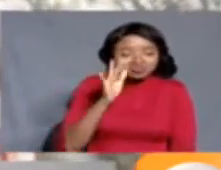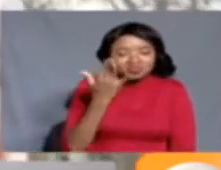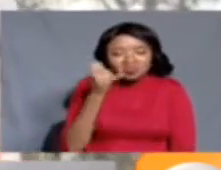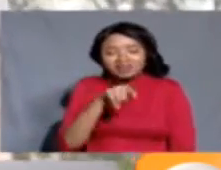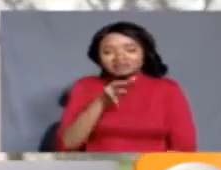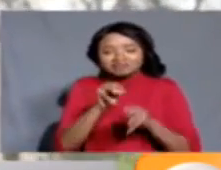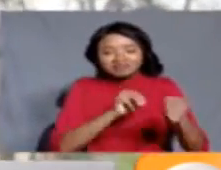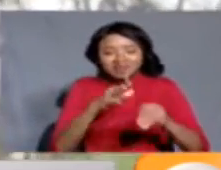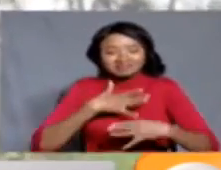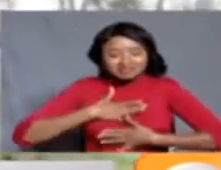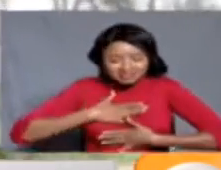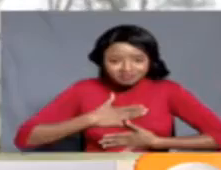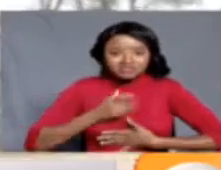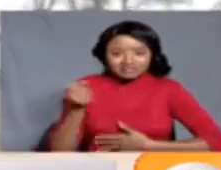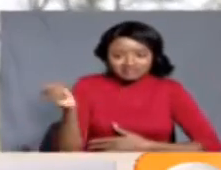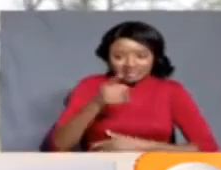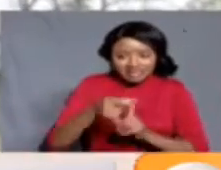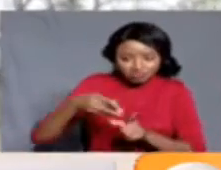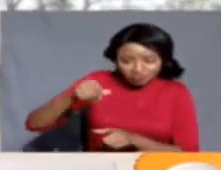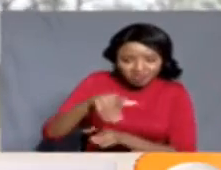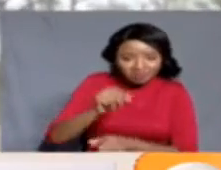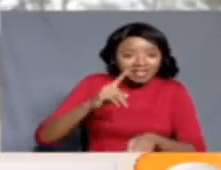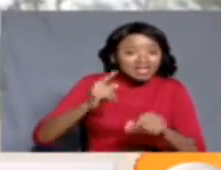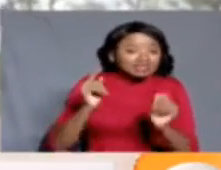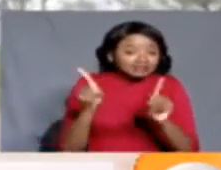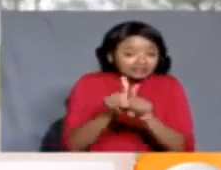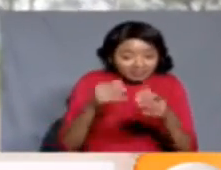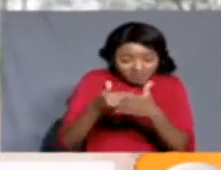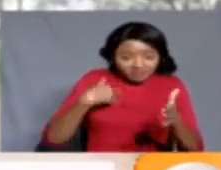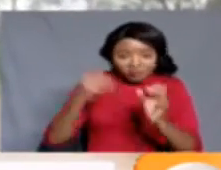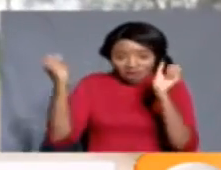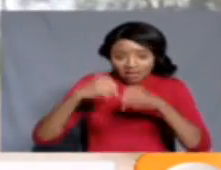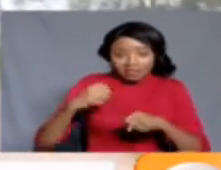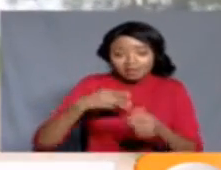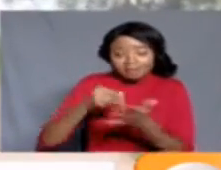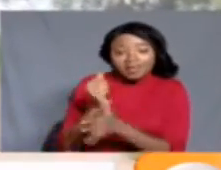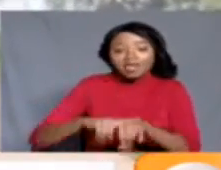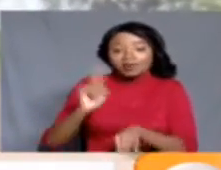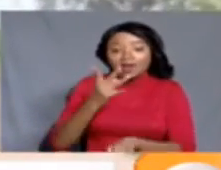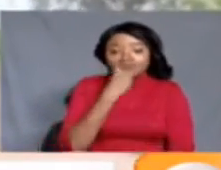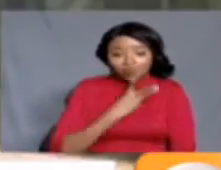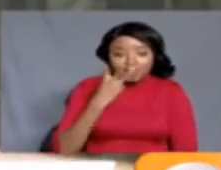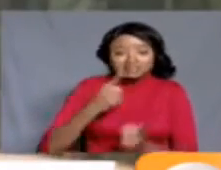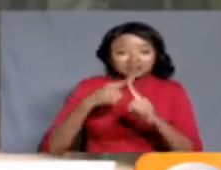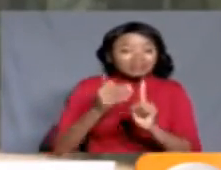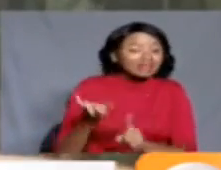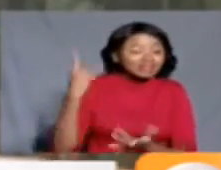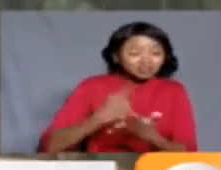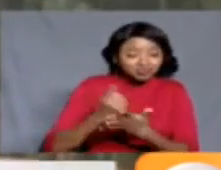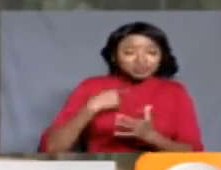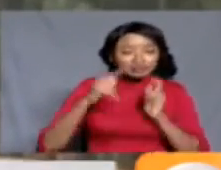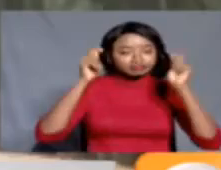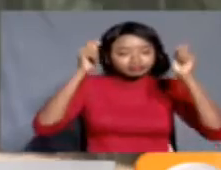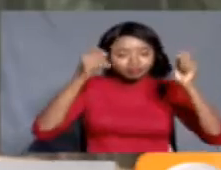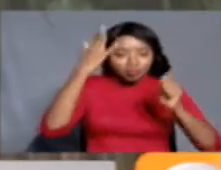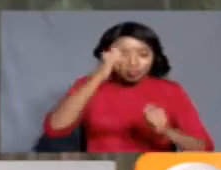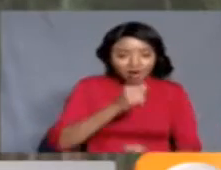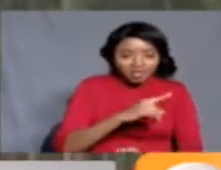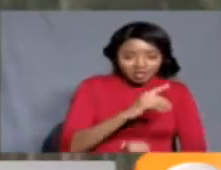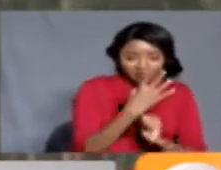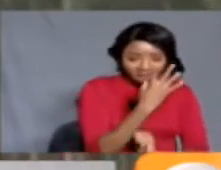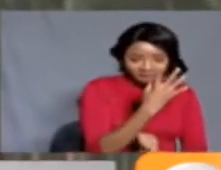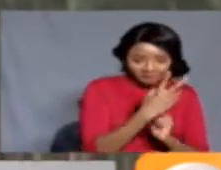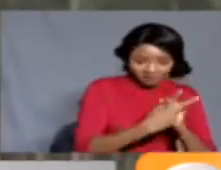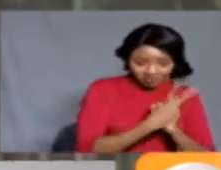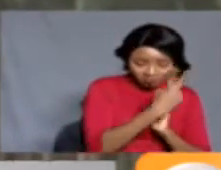promise to settle salary arrears by Wednesday as agreed. The workers had last week gone on strike demanding payment of February and March salaries. A